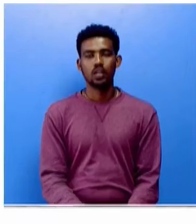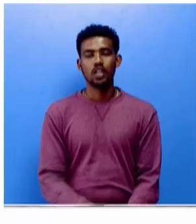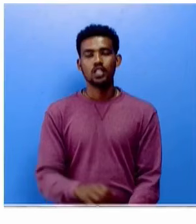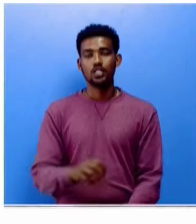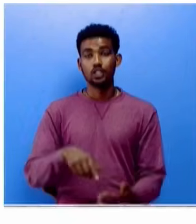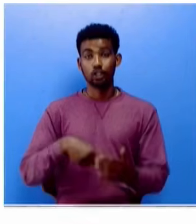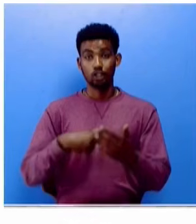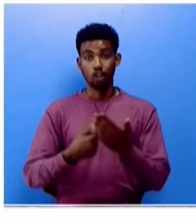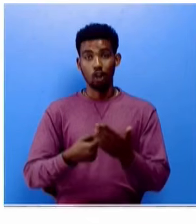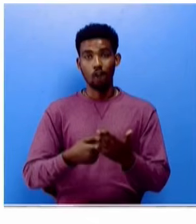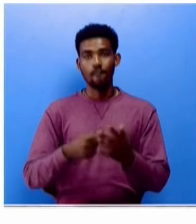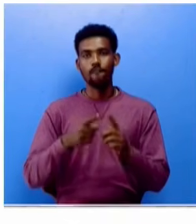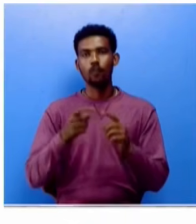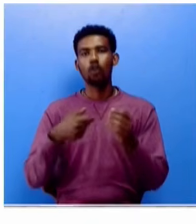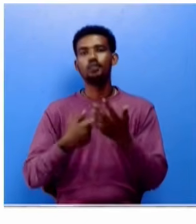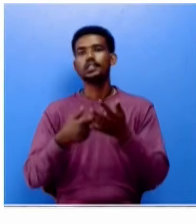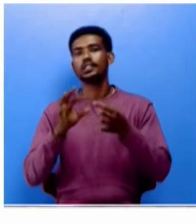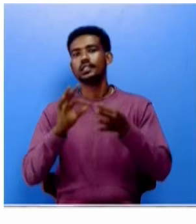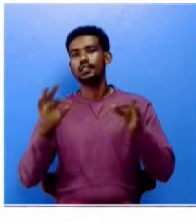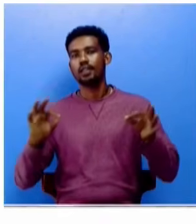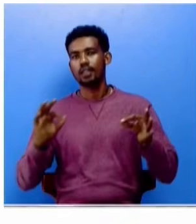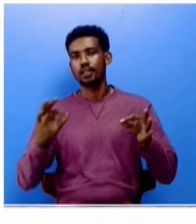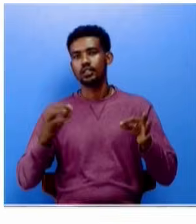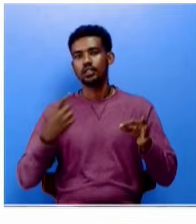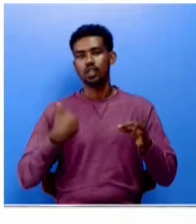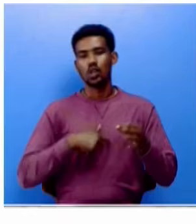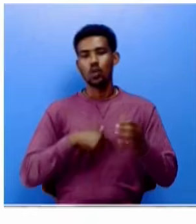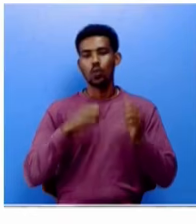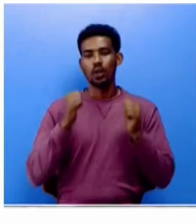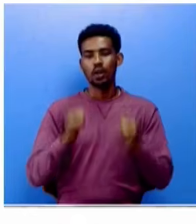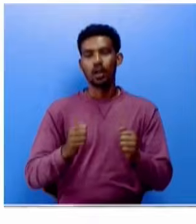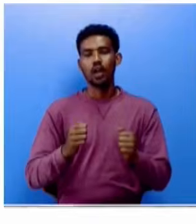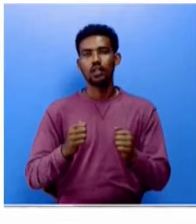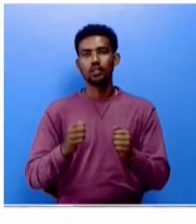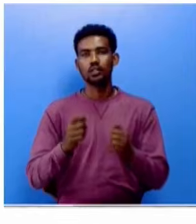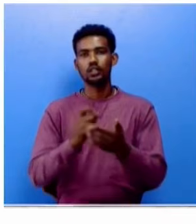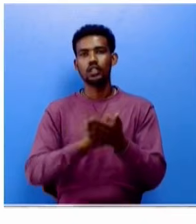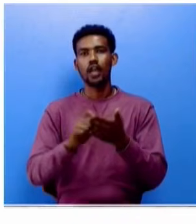So, from this sentence, we can derive the form.